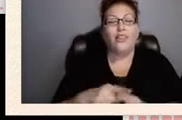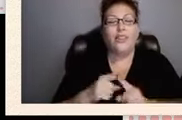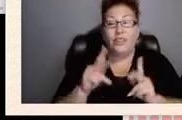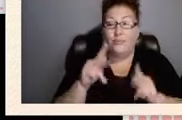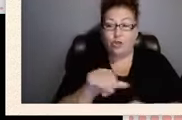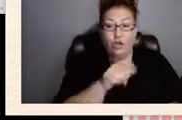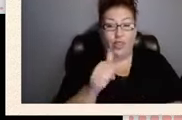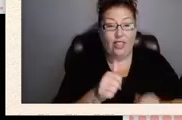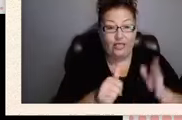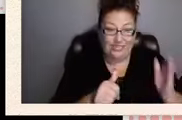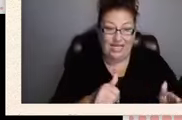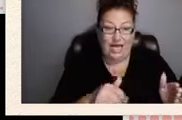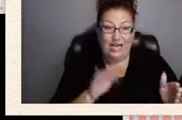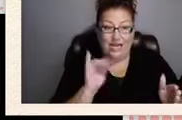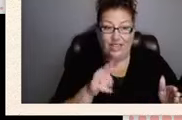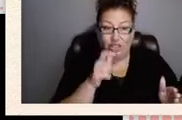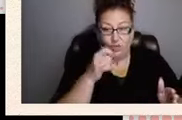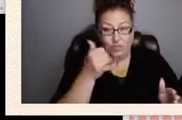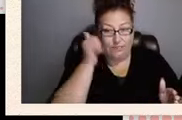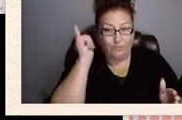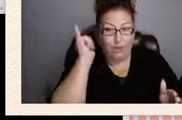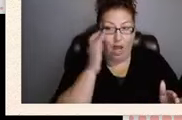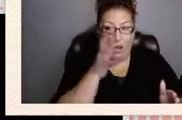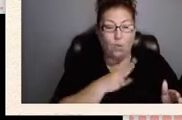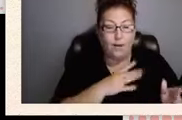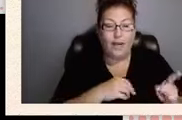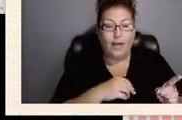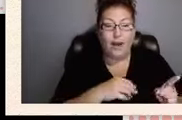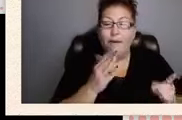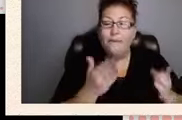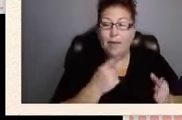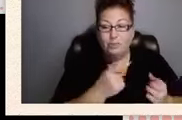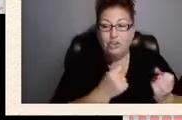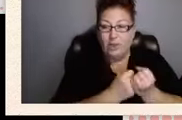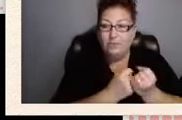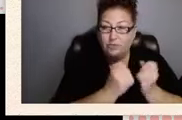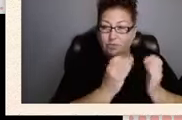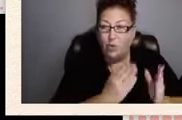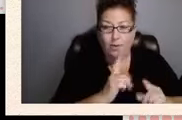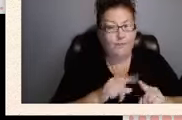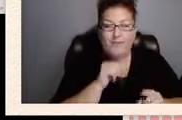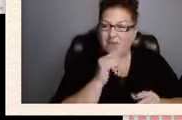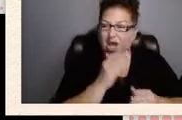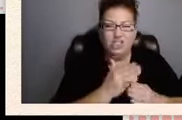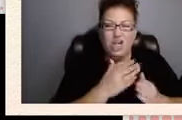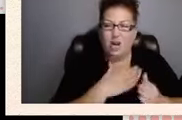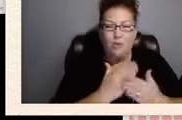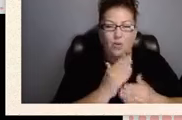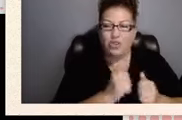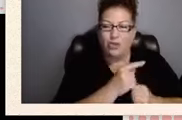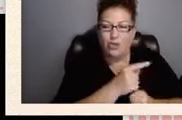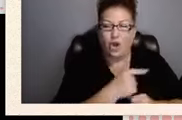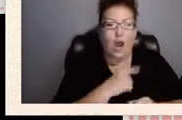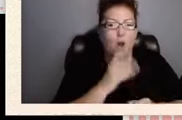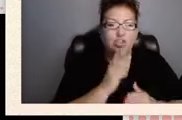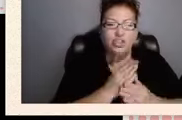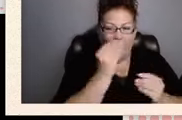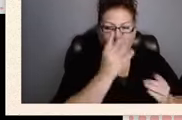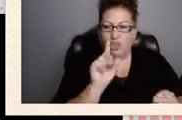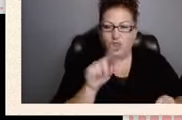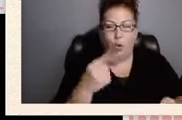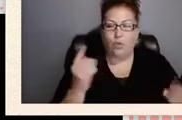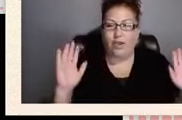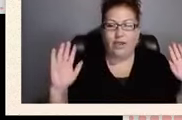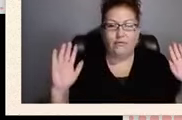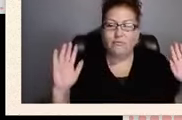this blonde woman, maybe she's my supporter, but I'm not going to share my rights with her. I'm just going to share my information. So maybe this